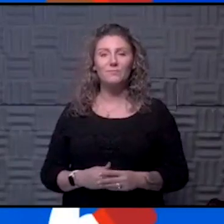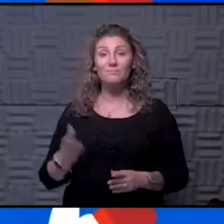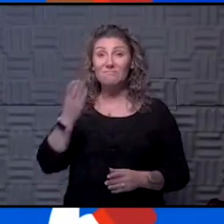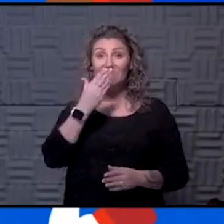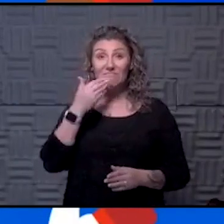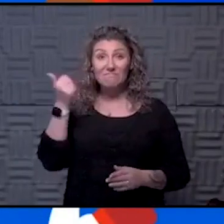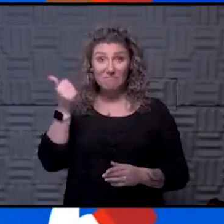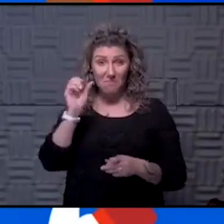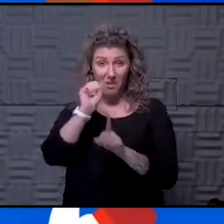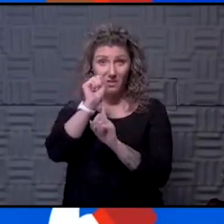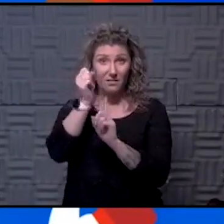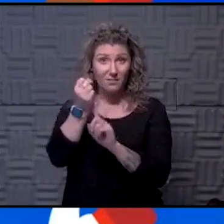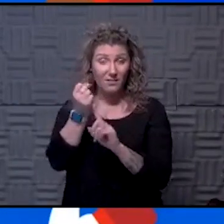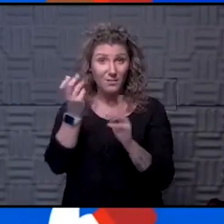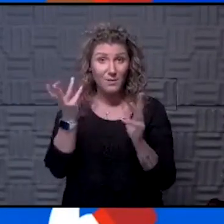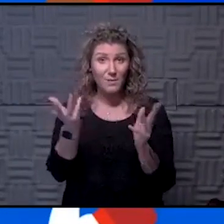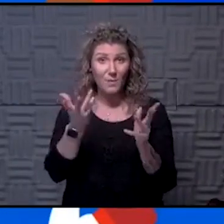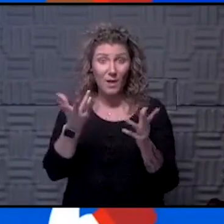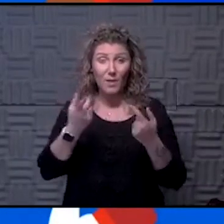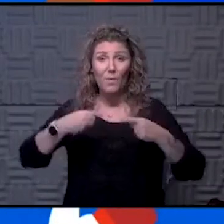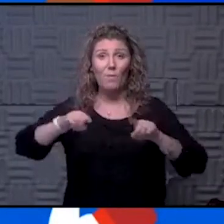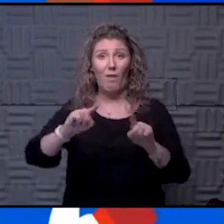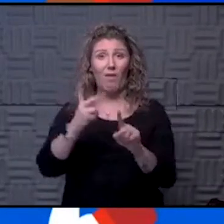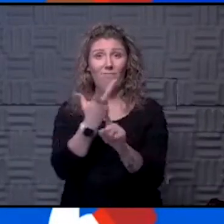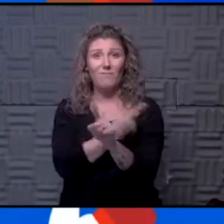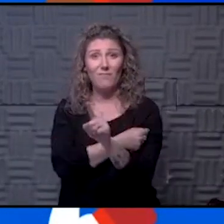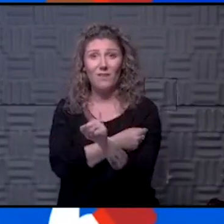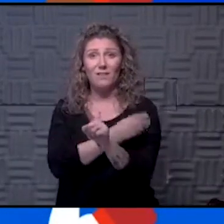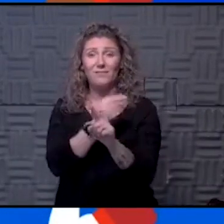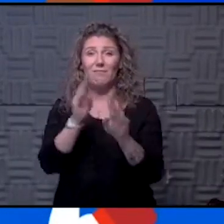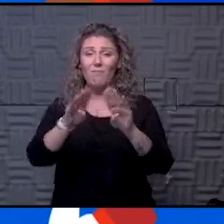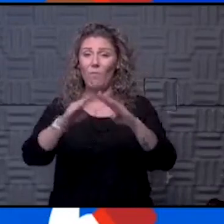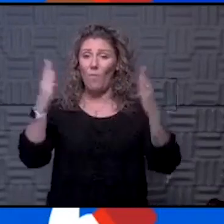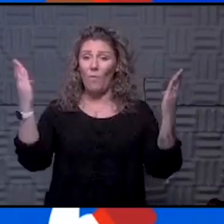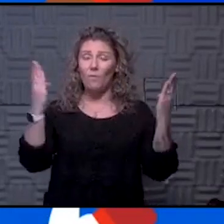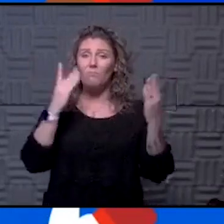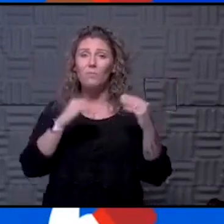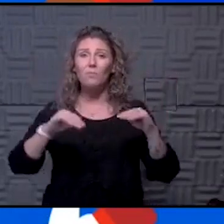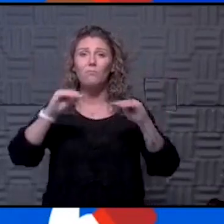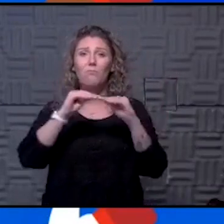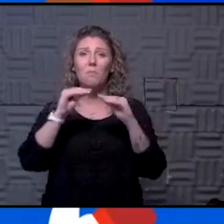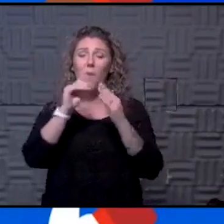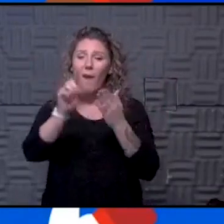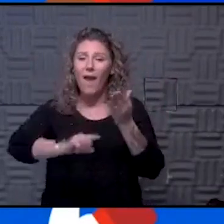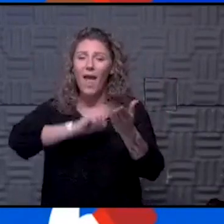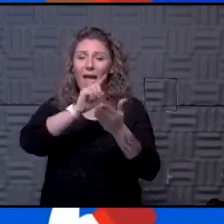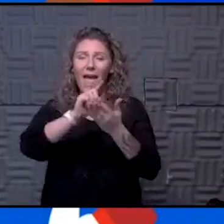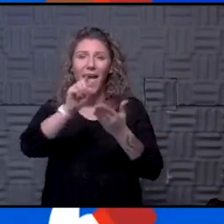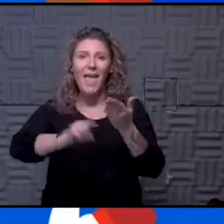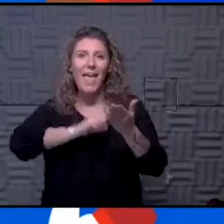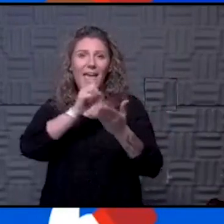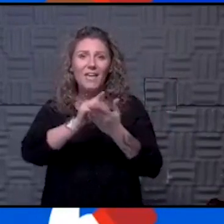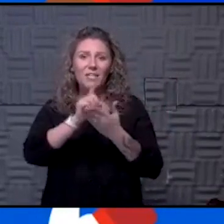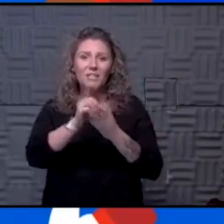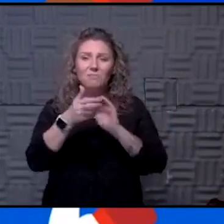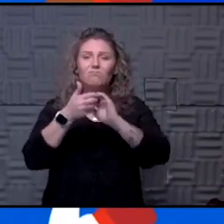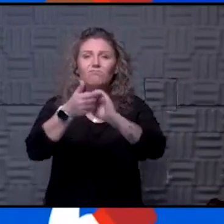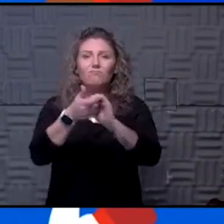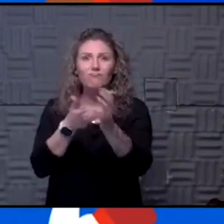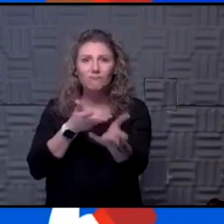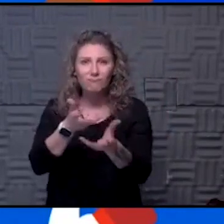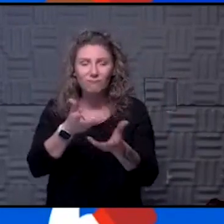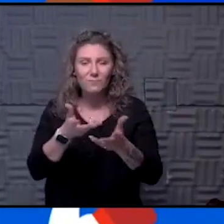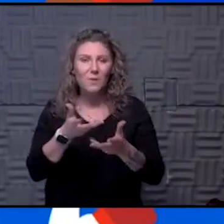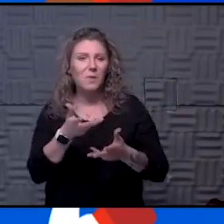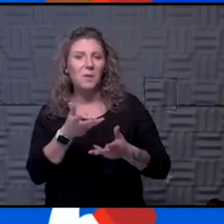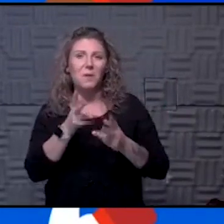scenario, even as we vaccinate and open up longer hours and work with our partners and